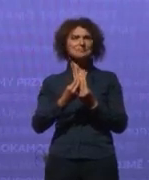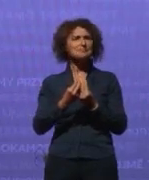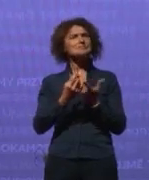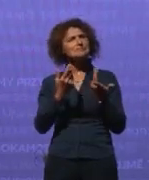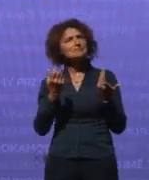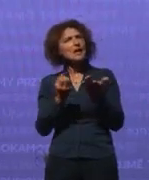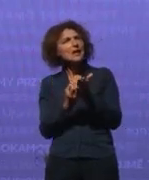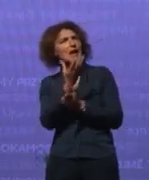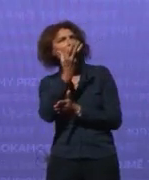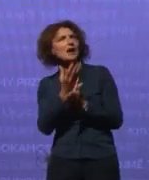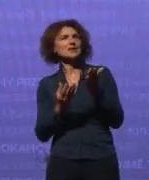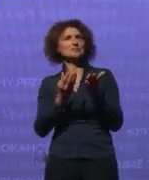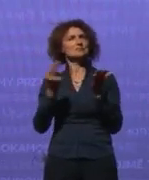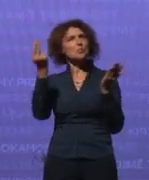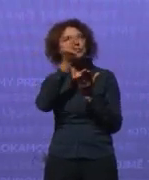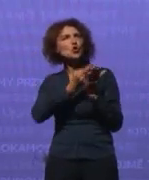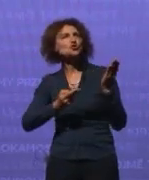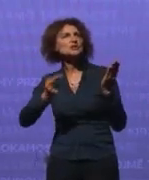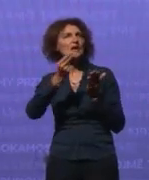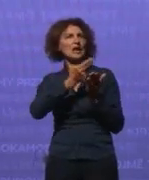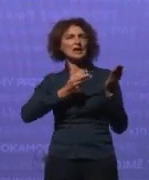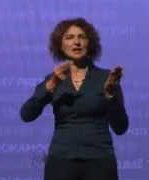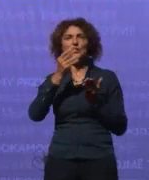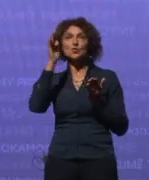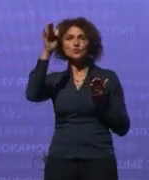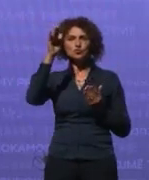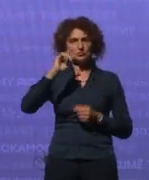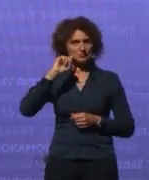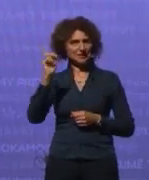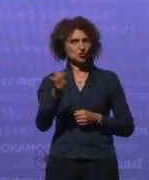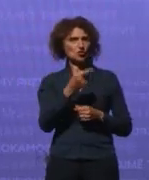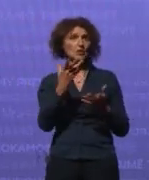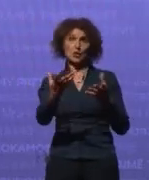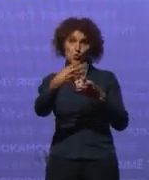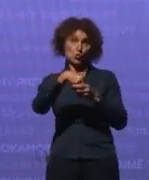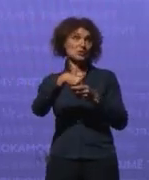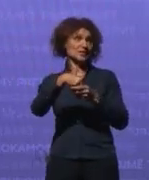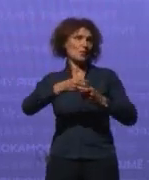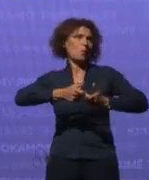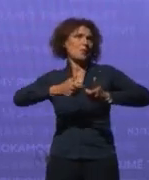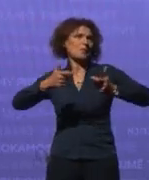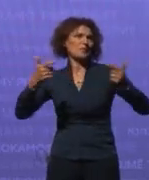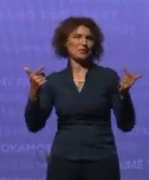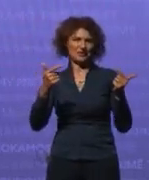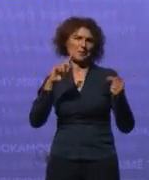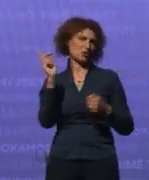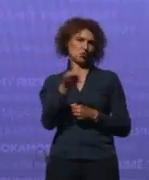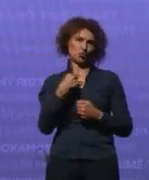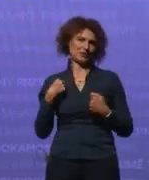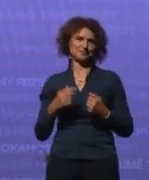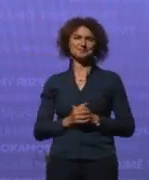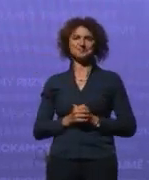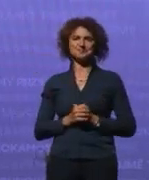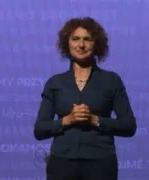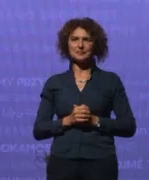inclusive future for all of us. I'll be talking about social robots. So what are